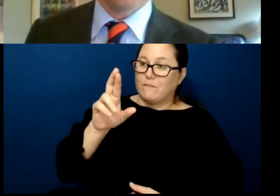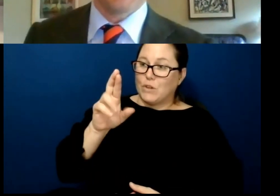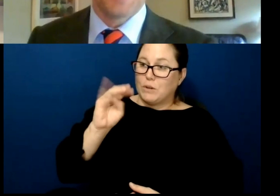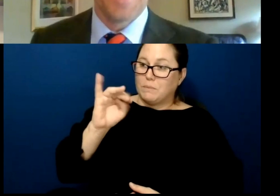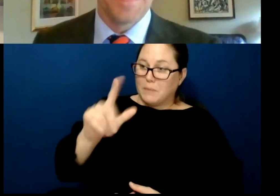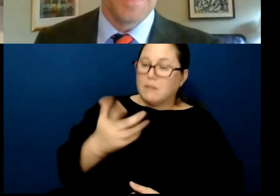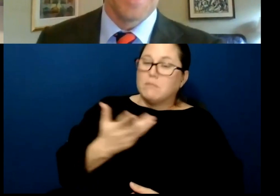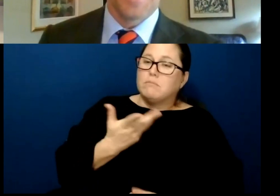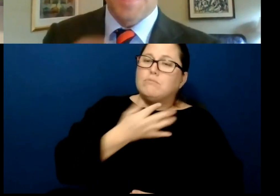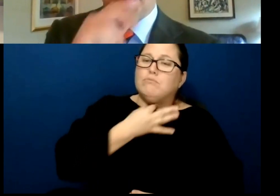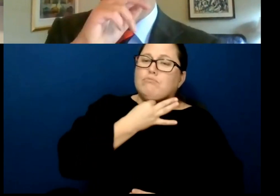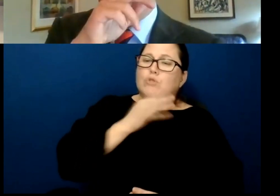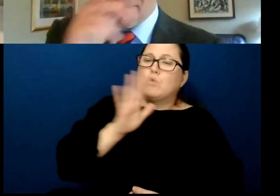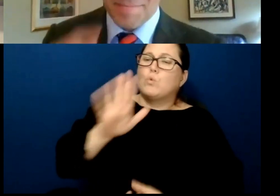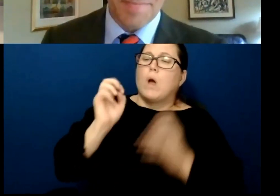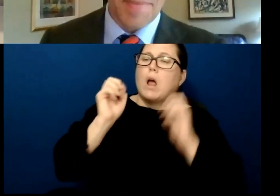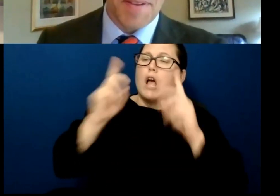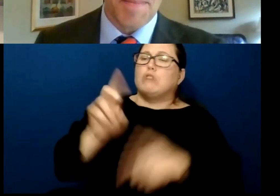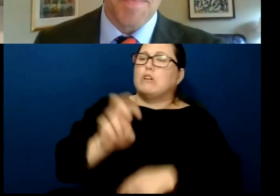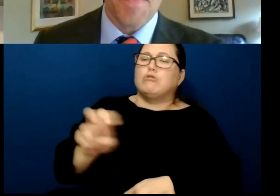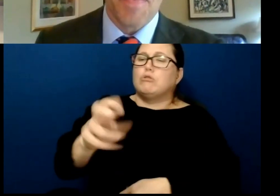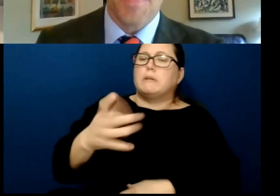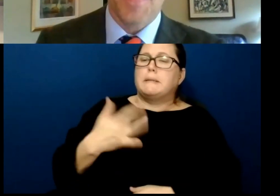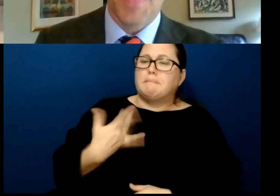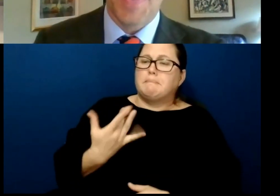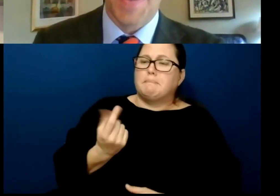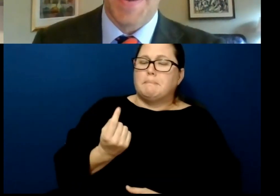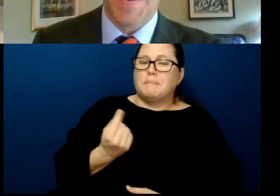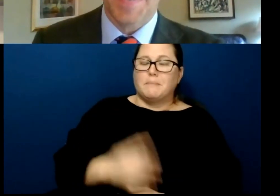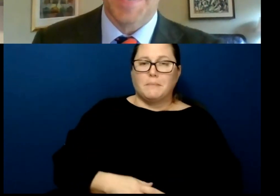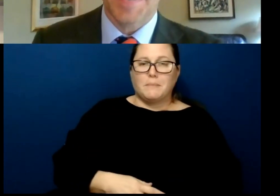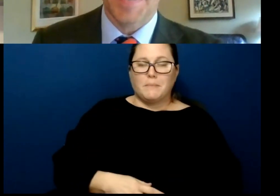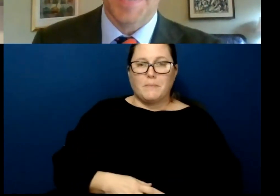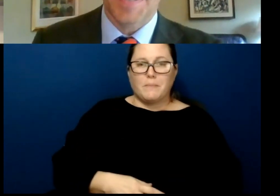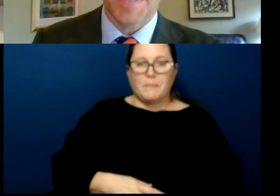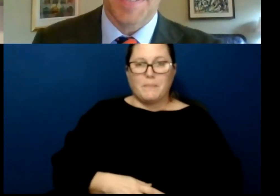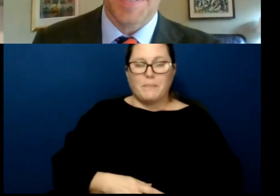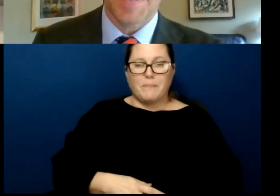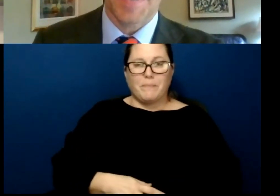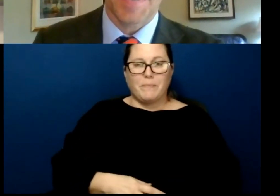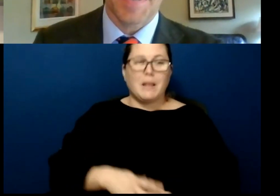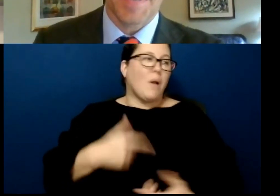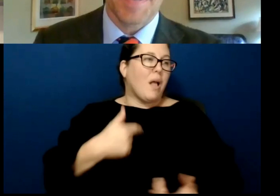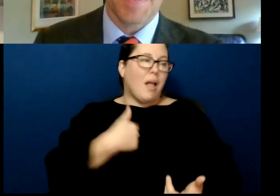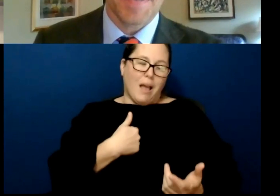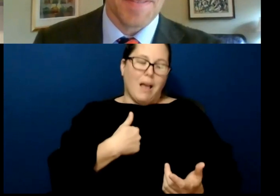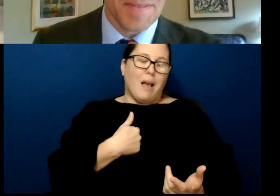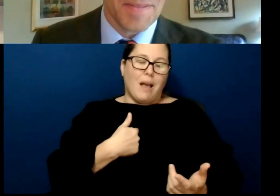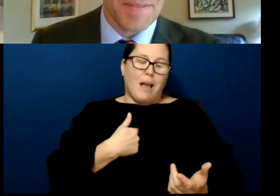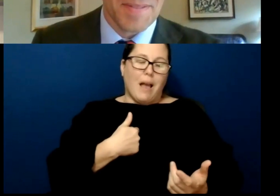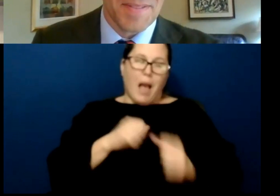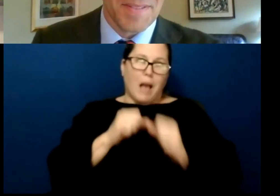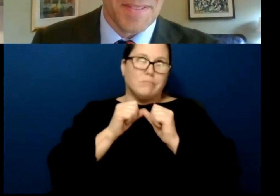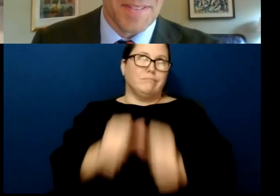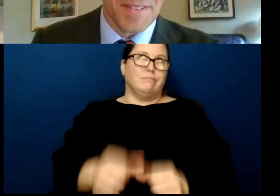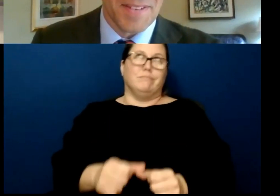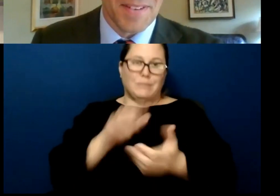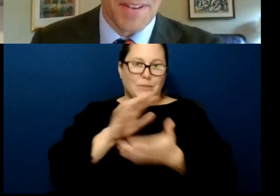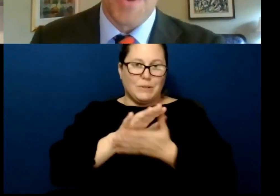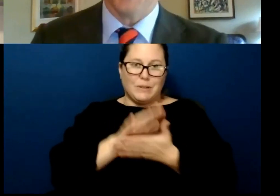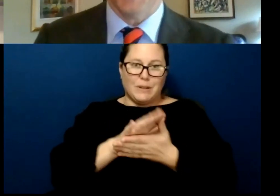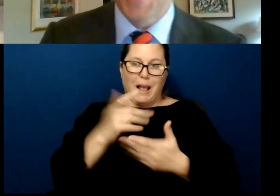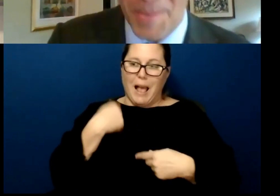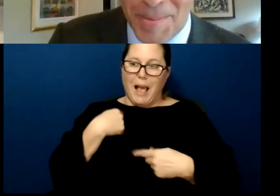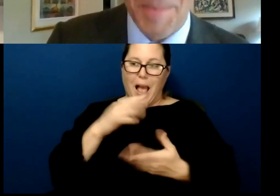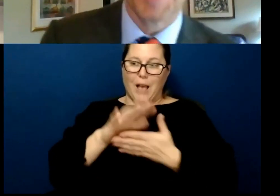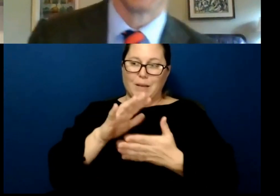journey. Sure. Well, I'm somewhat of a long hauler for education. I think I've been in school now for 14 years